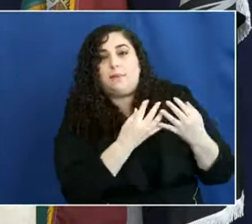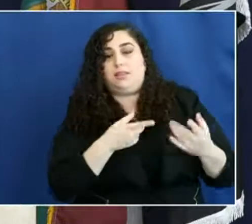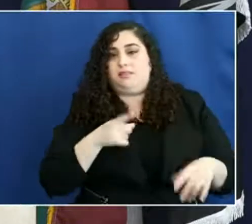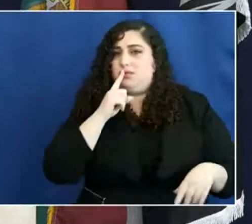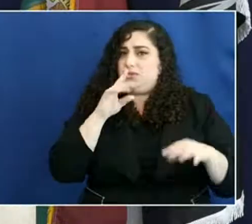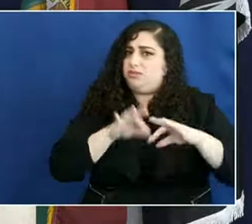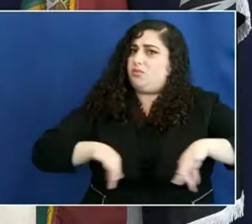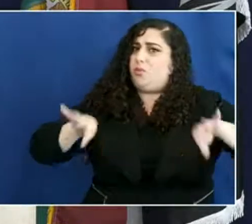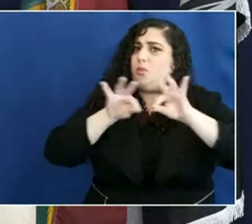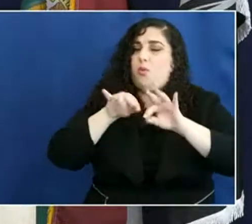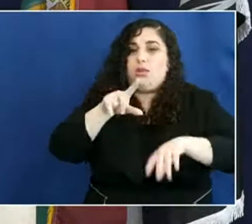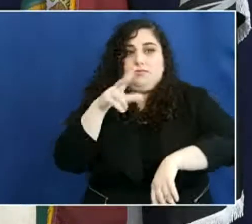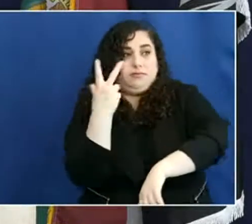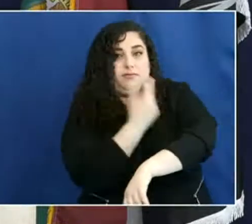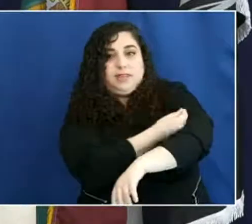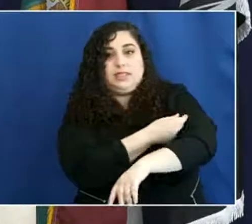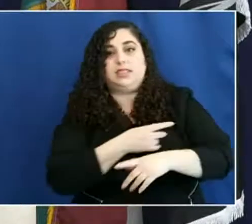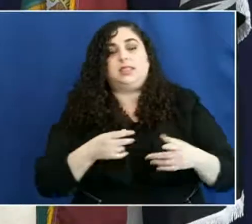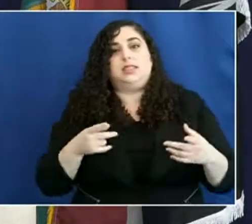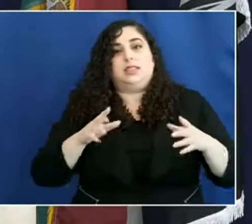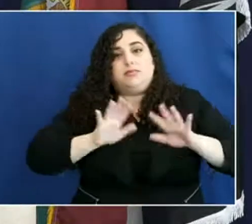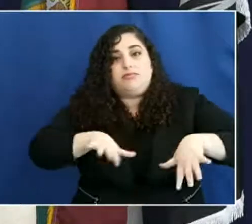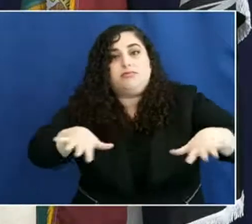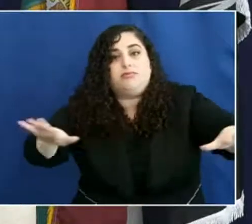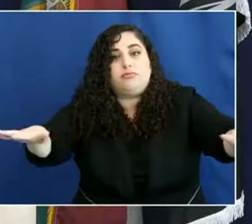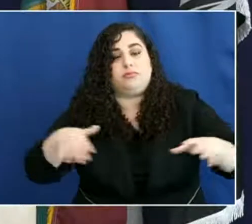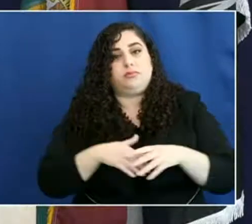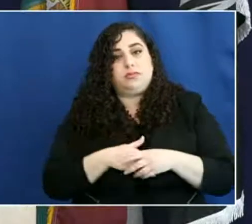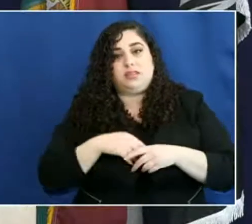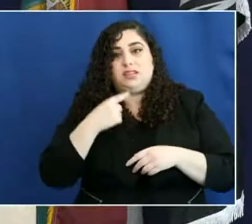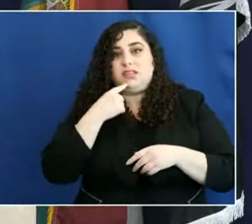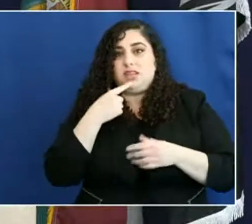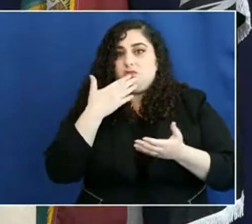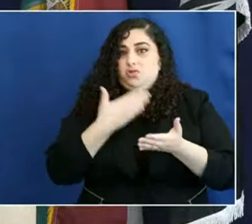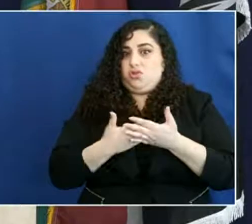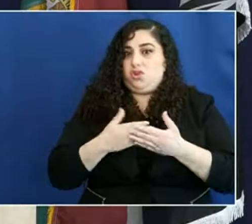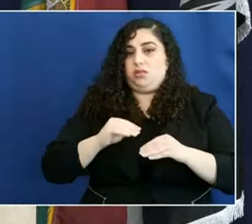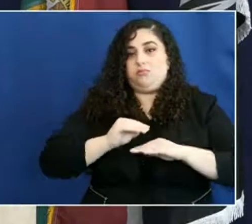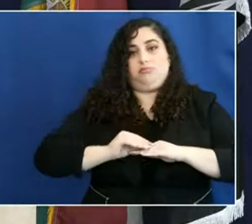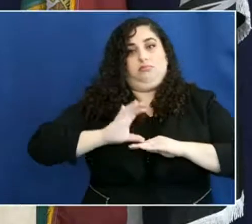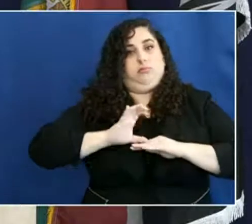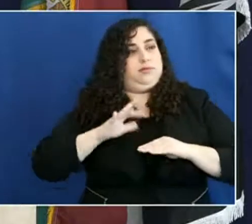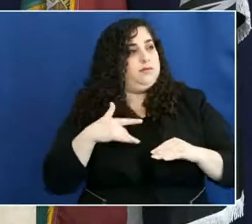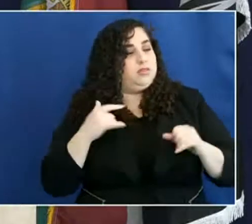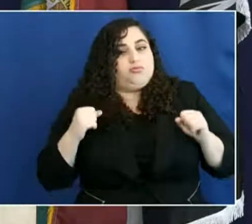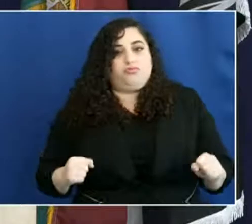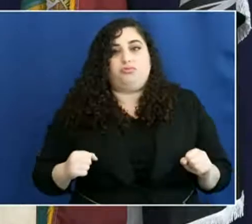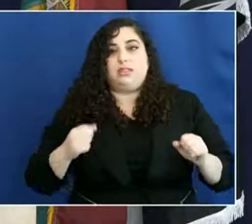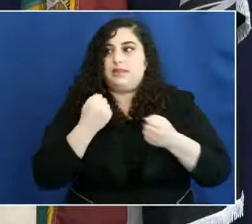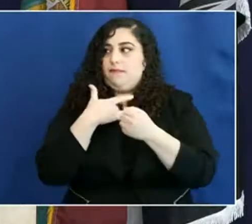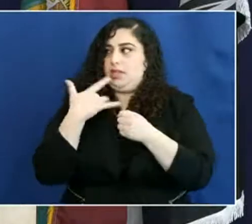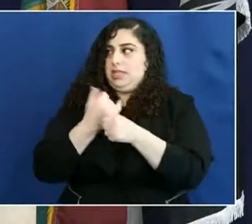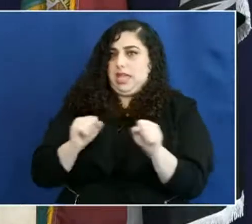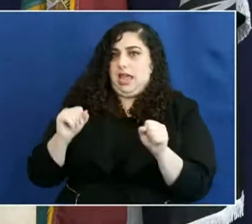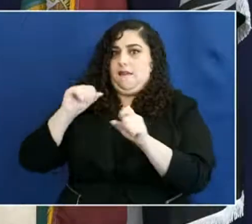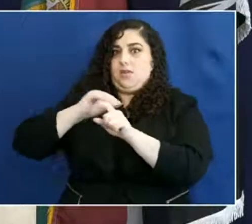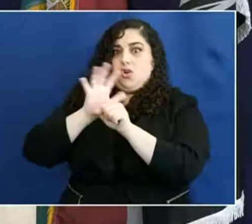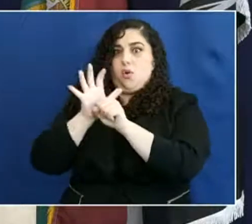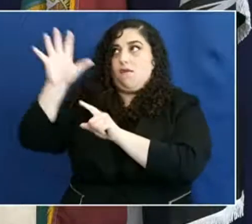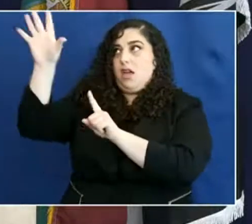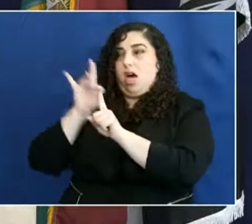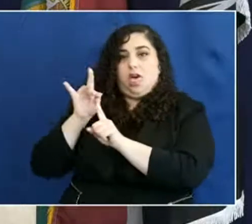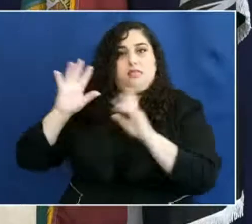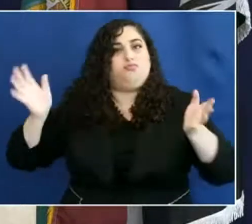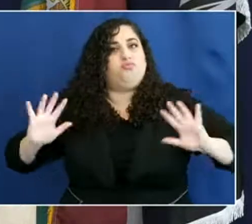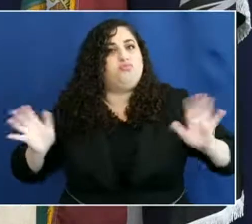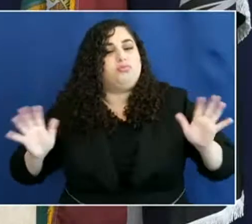tell other folks in their community and other family members, hey, this is good, and I feel good, and I feel safe, and I had a good experience. And so we think